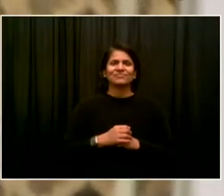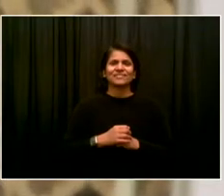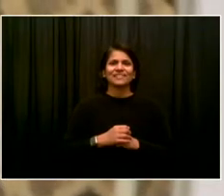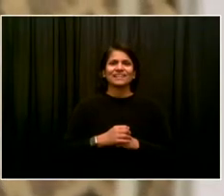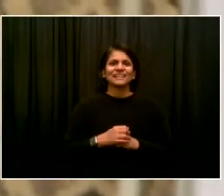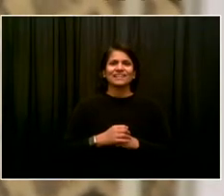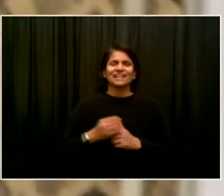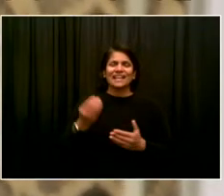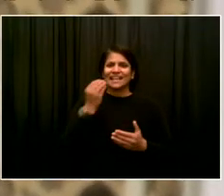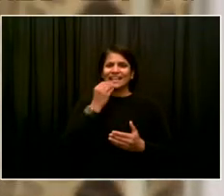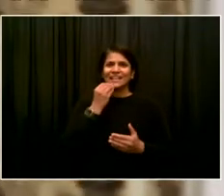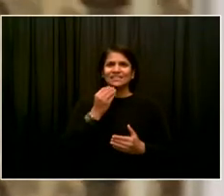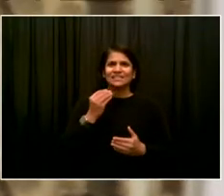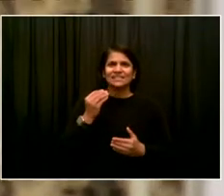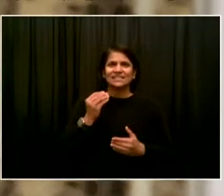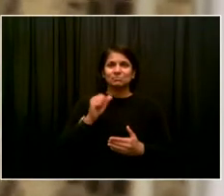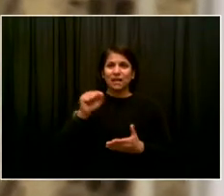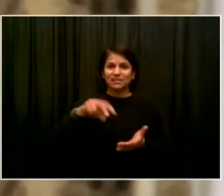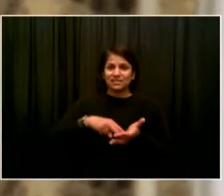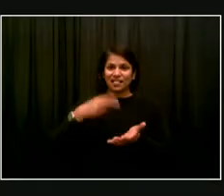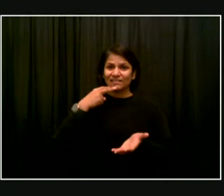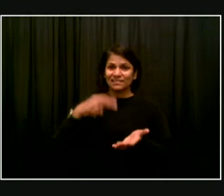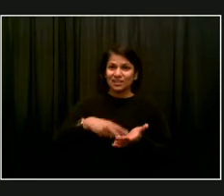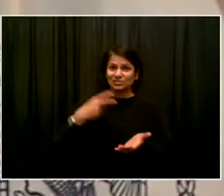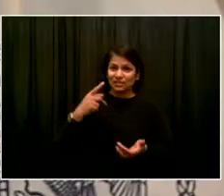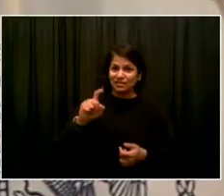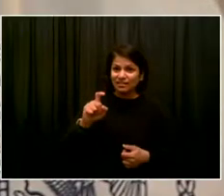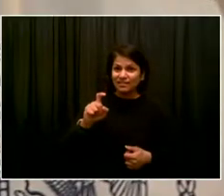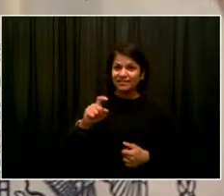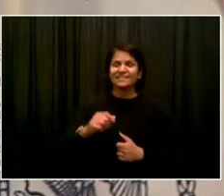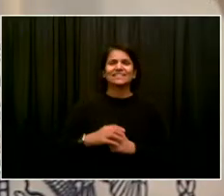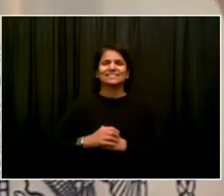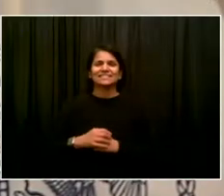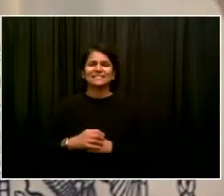eats pizza with a knife and fork, and they call me a dummy?